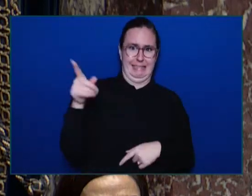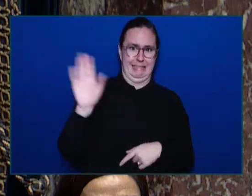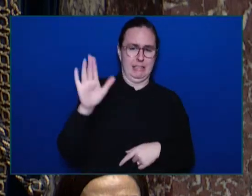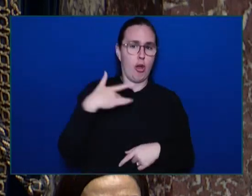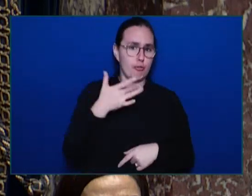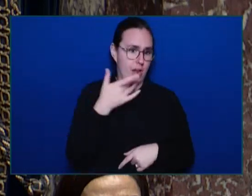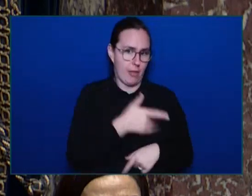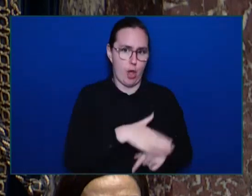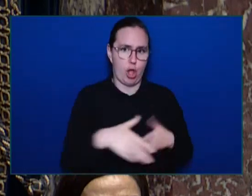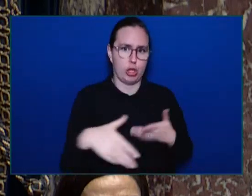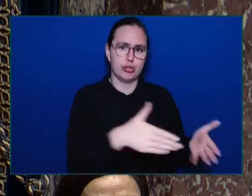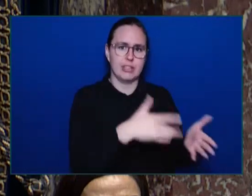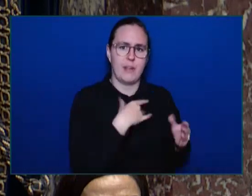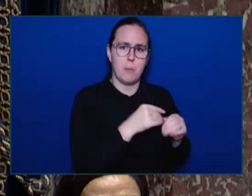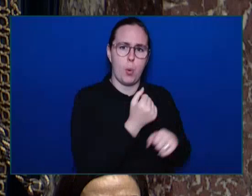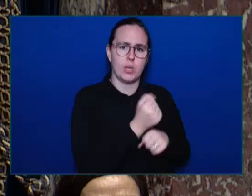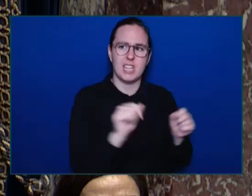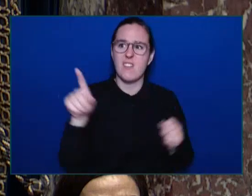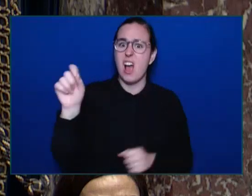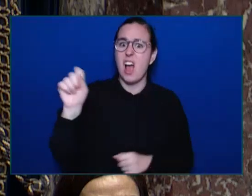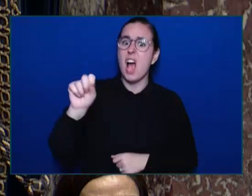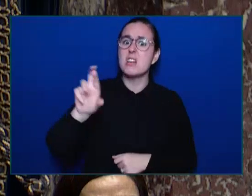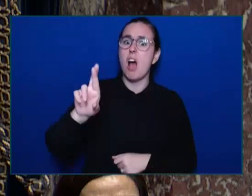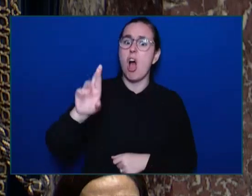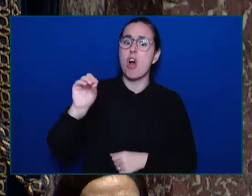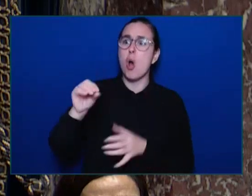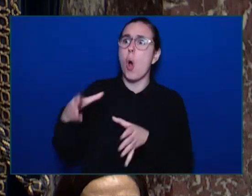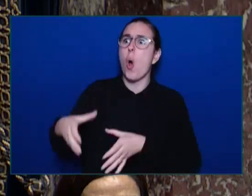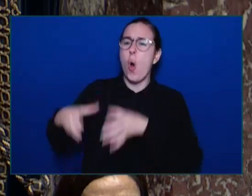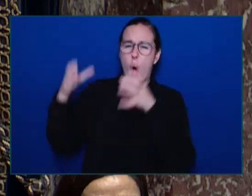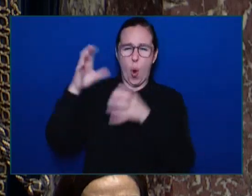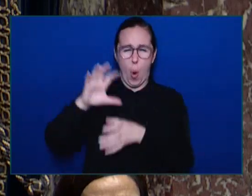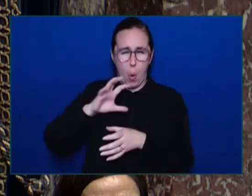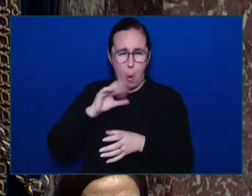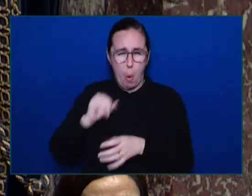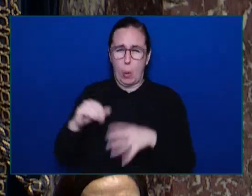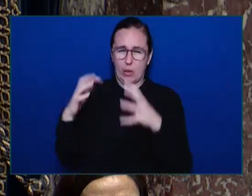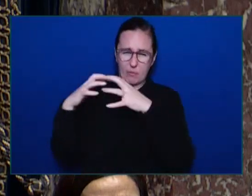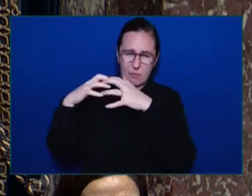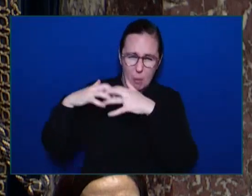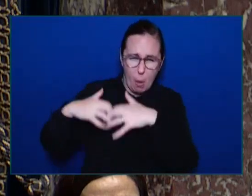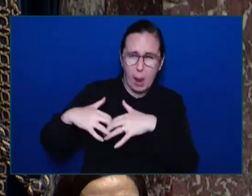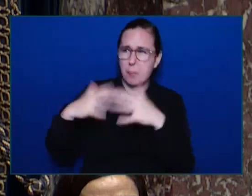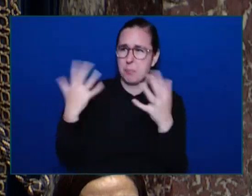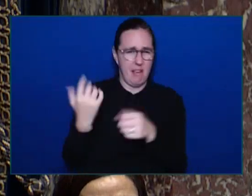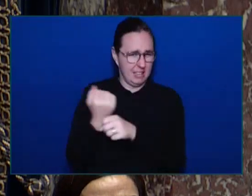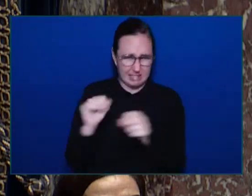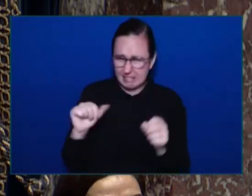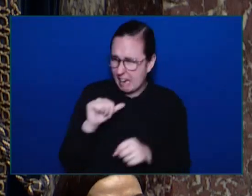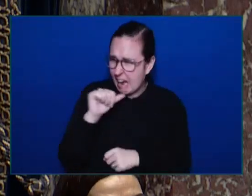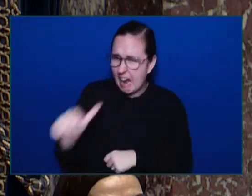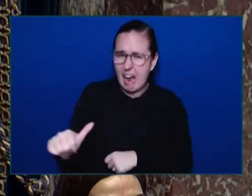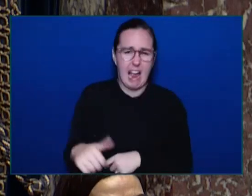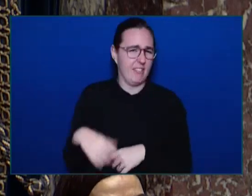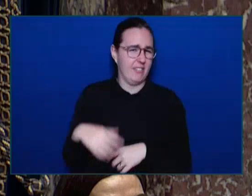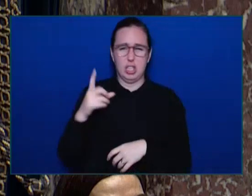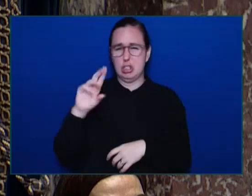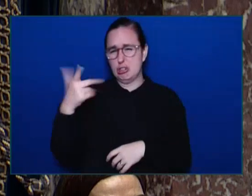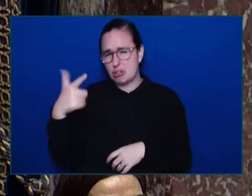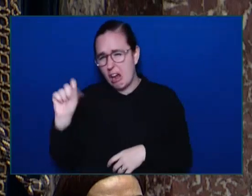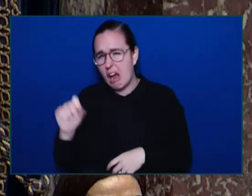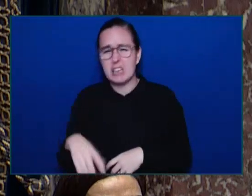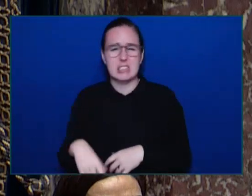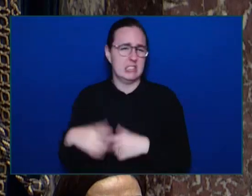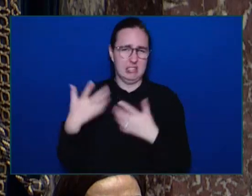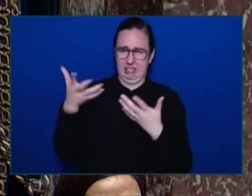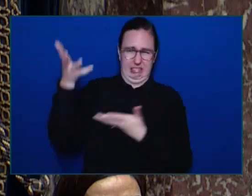buildings. The Premier says that this is a safety issue, but let's be clear, rounding up people and moving them inside without fixing the